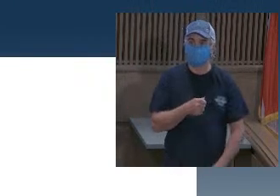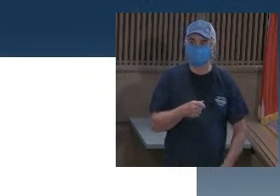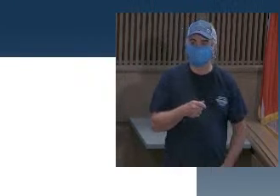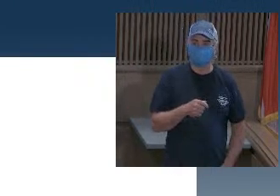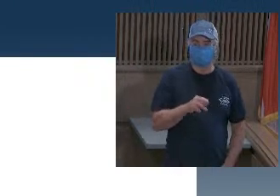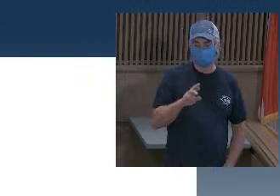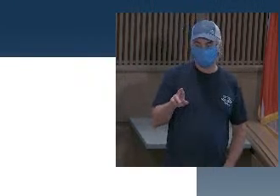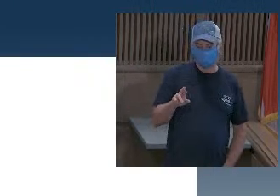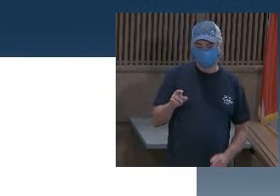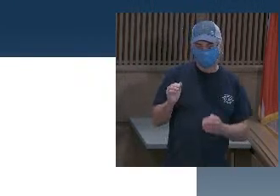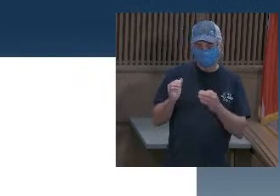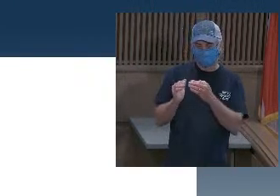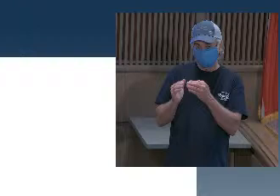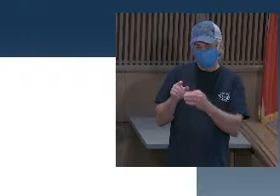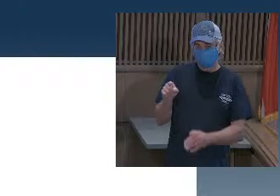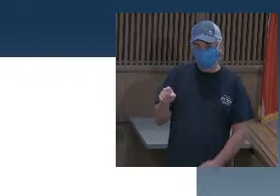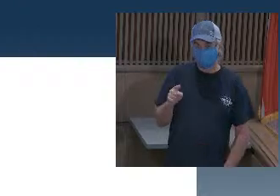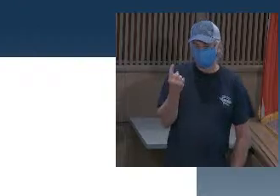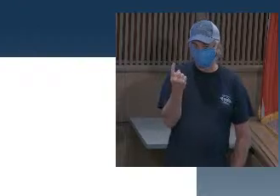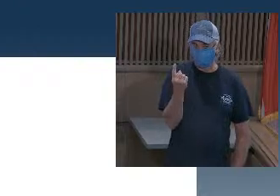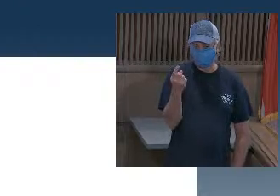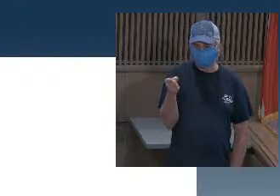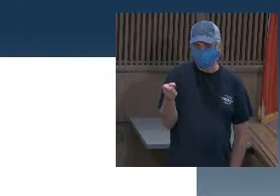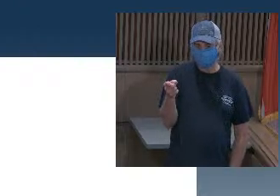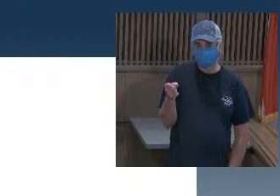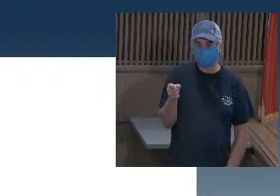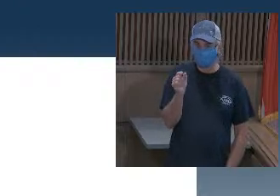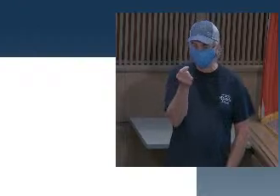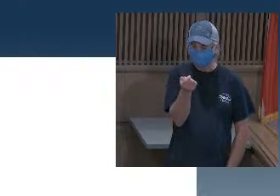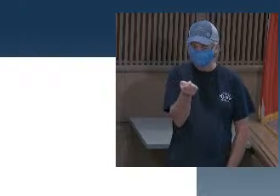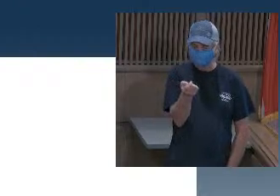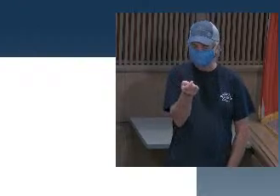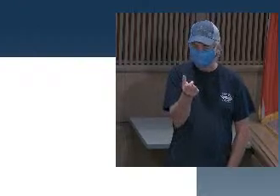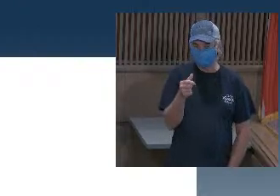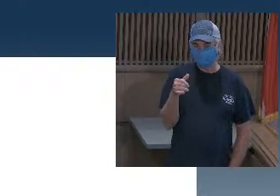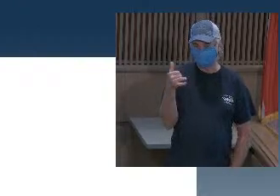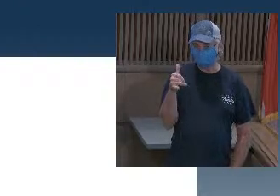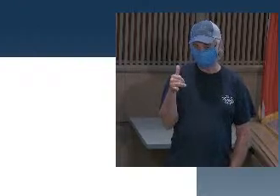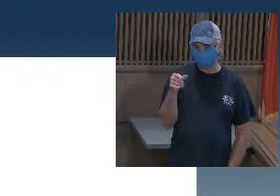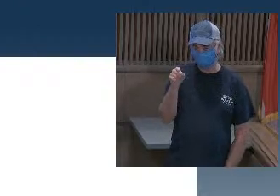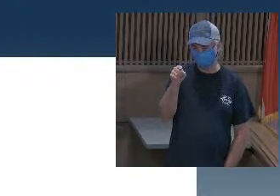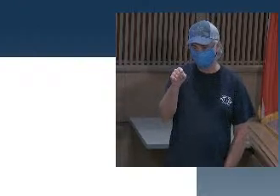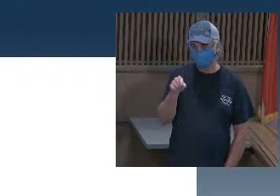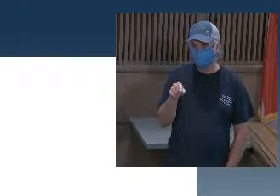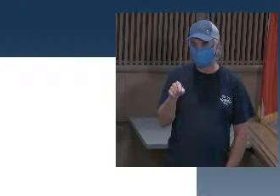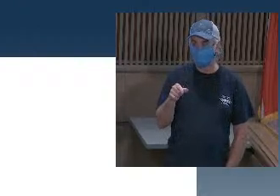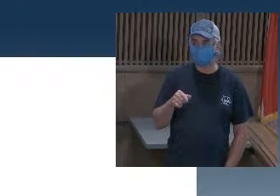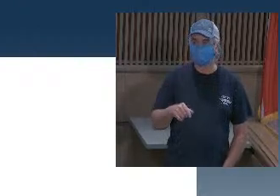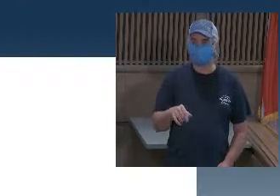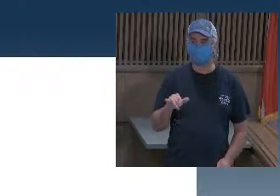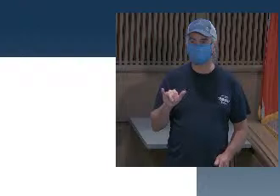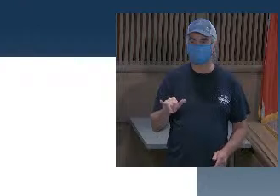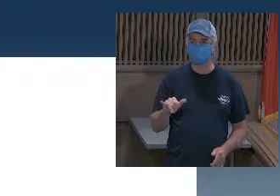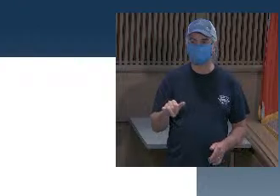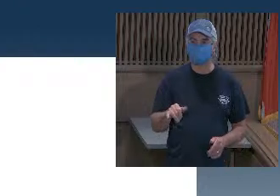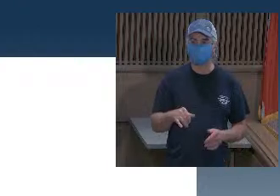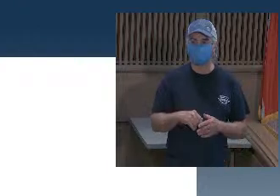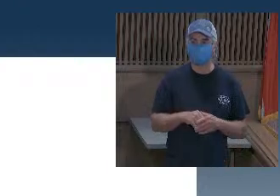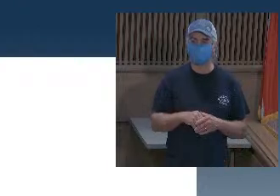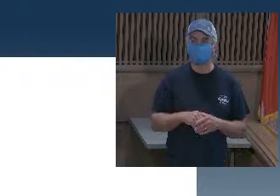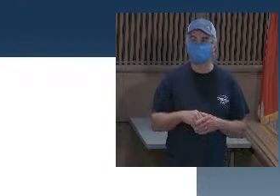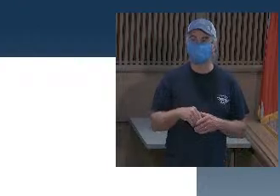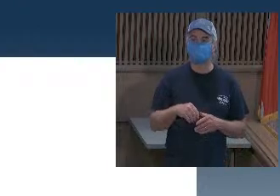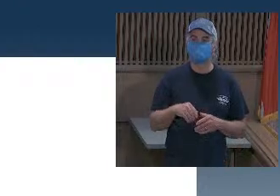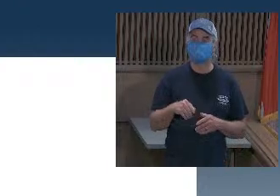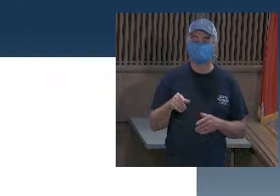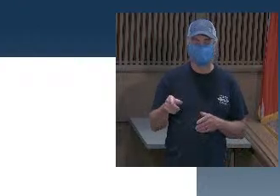up in the right-hand corner, that one football stadium, you can see near one of the end zones there, there's some orange